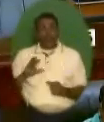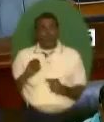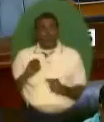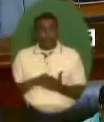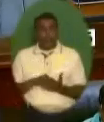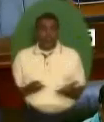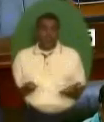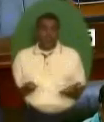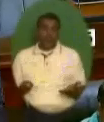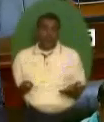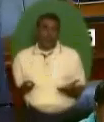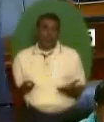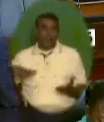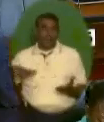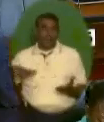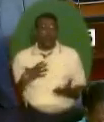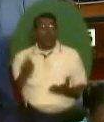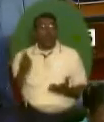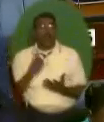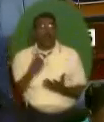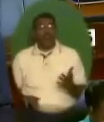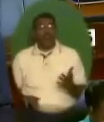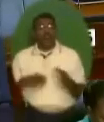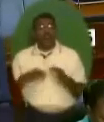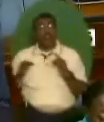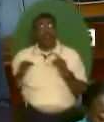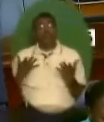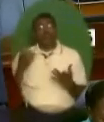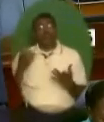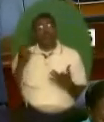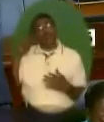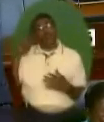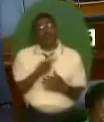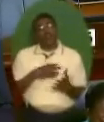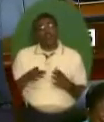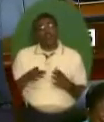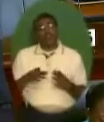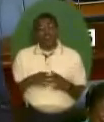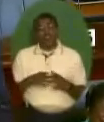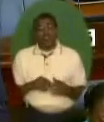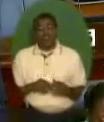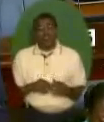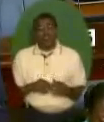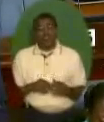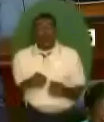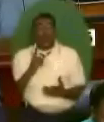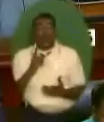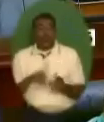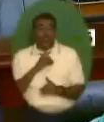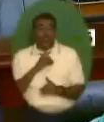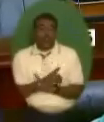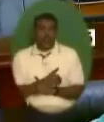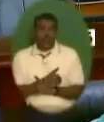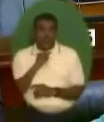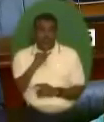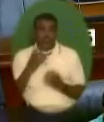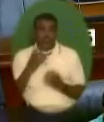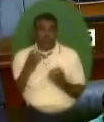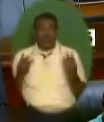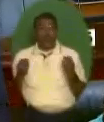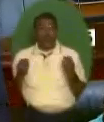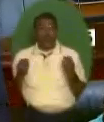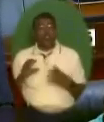Speaker, whatever explanation or spin the government puts on it, the naked facts are that there are many